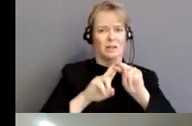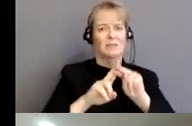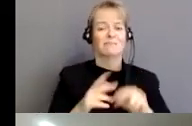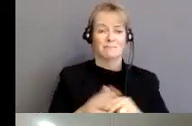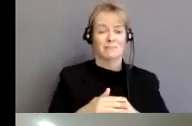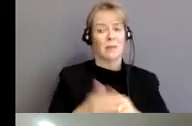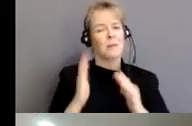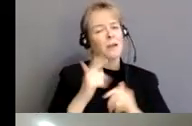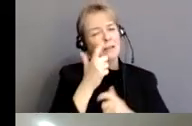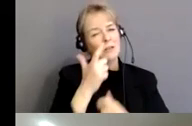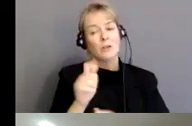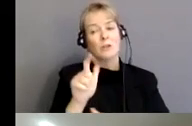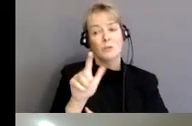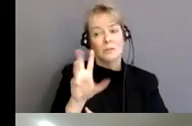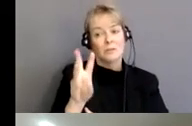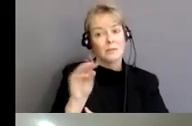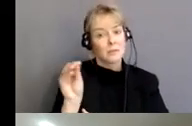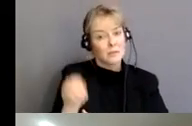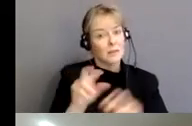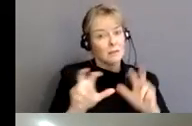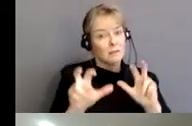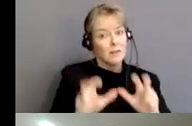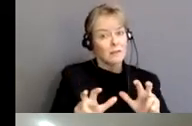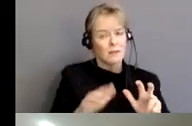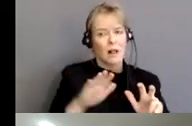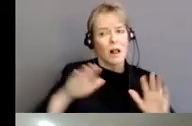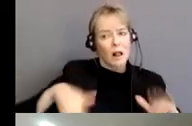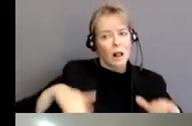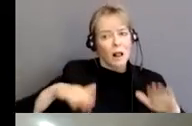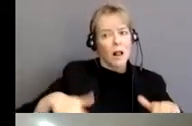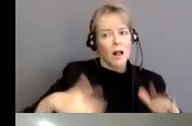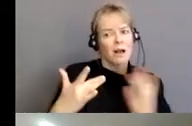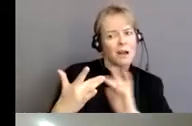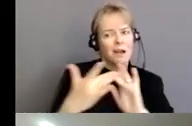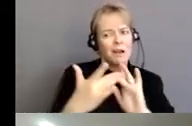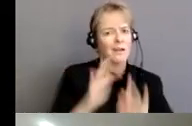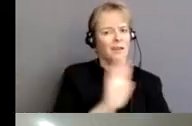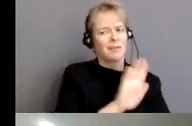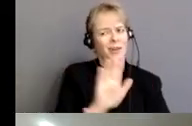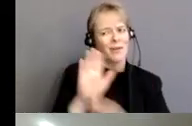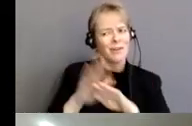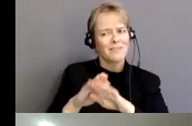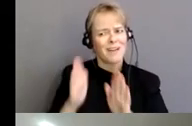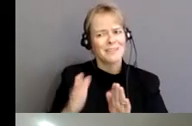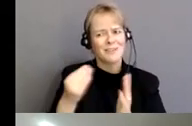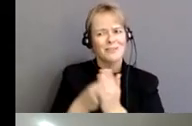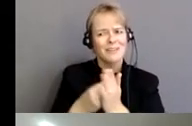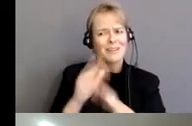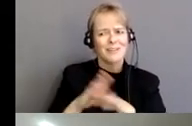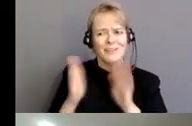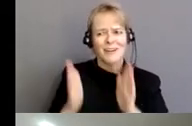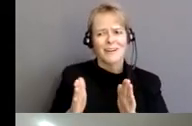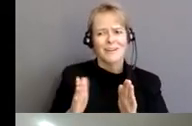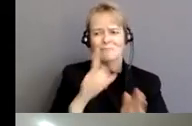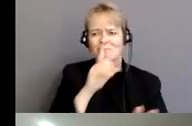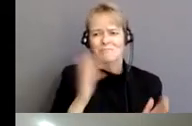not 26, but 26% of investors had not reached out or had no communications with their advisor. You know, I think if you're working